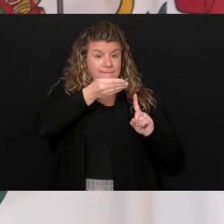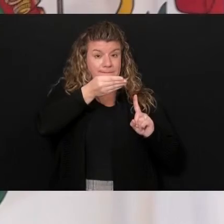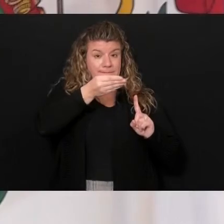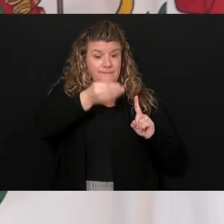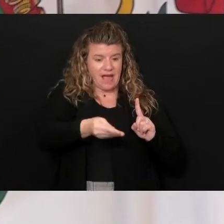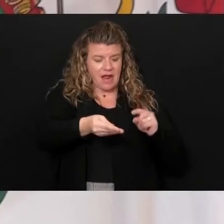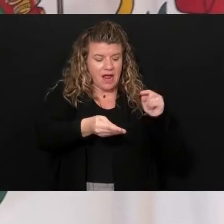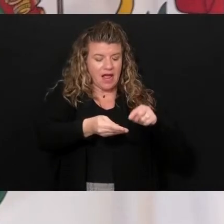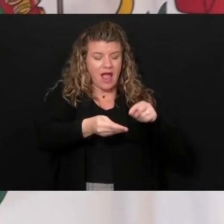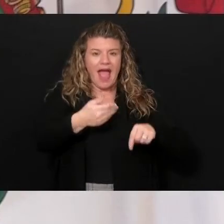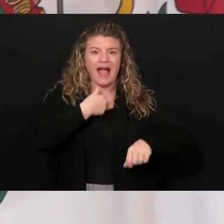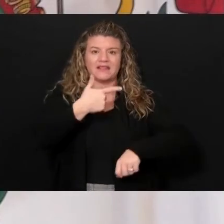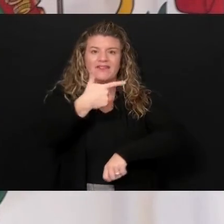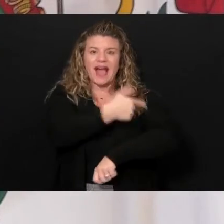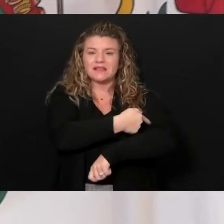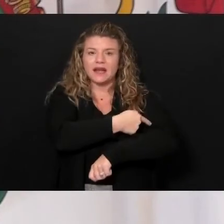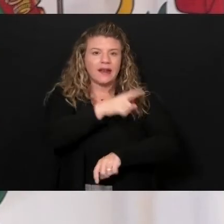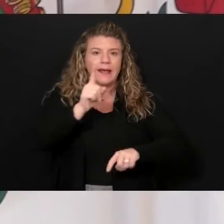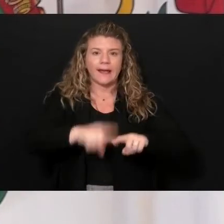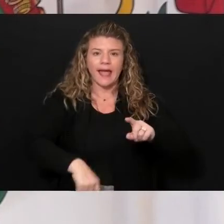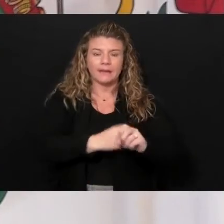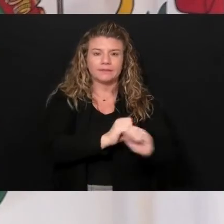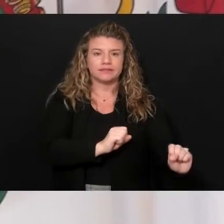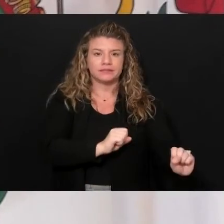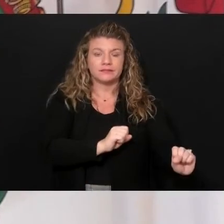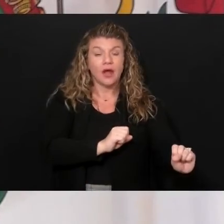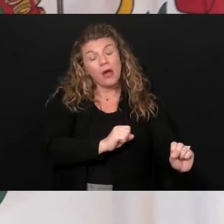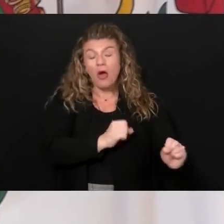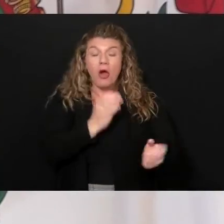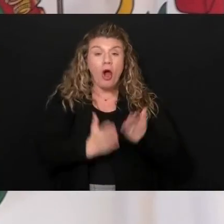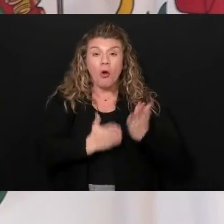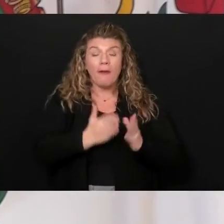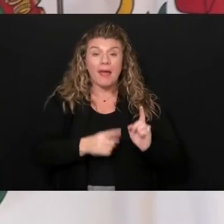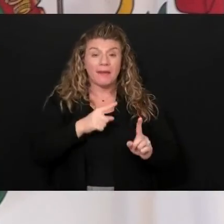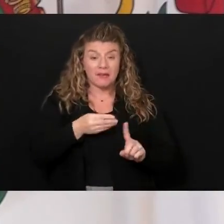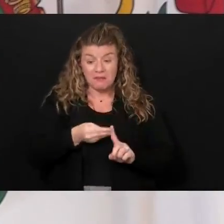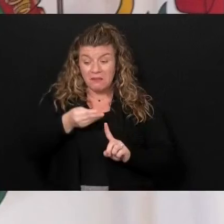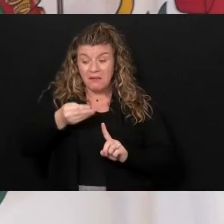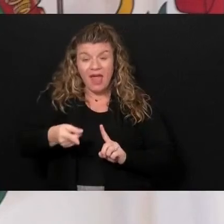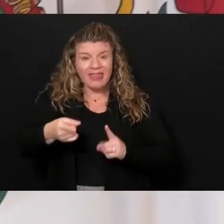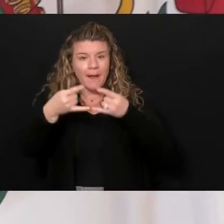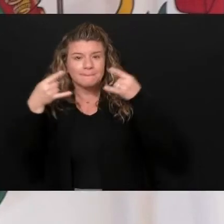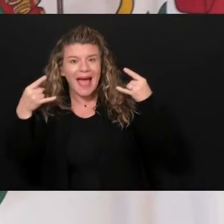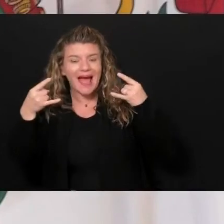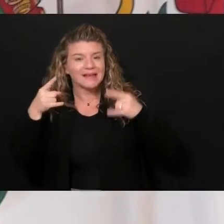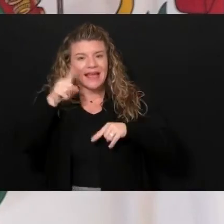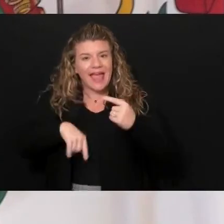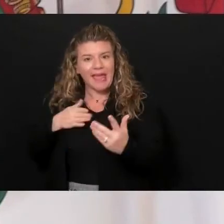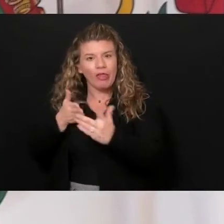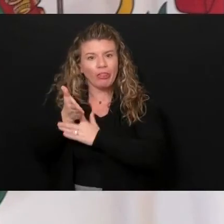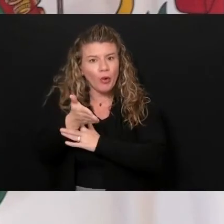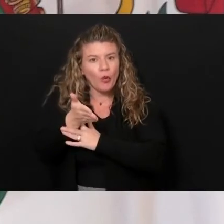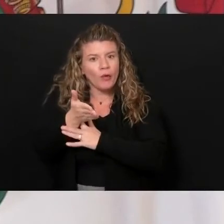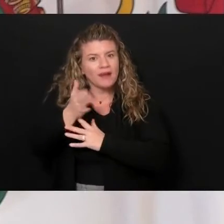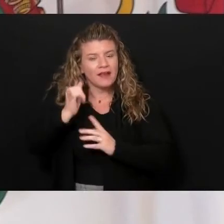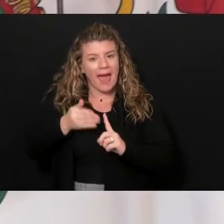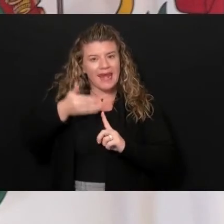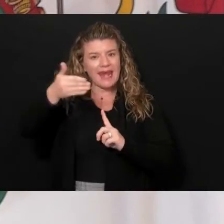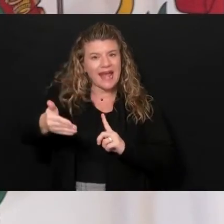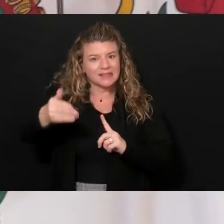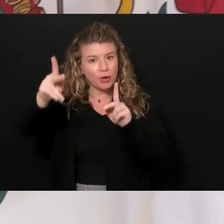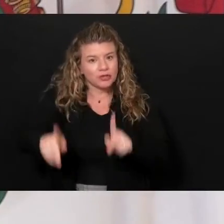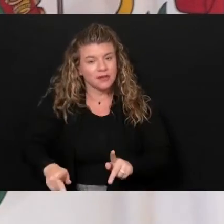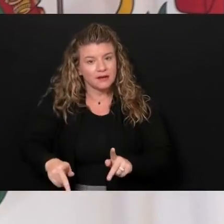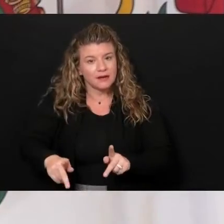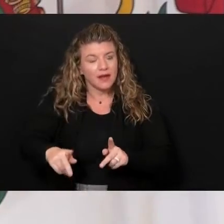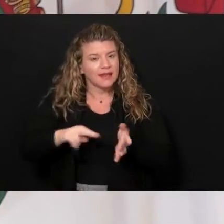vaccinated and can't get it, or Mary's got her mask on and Harry and Jim have got their mask on and it can't get to Mary, then